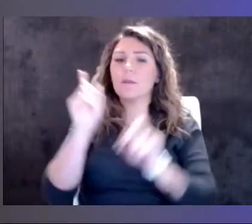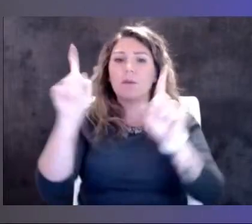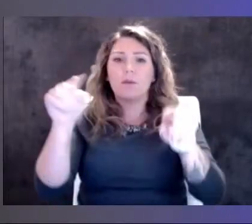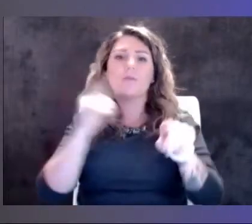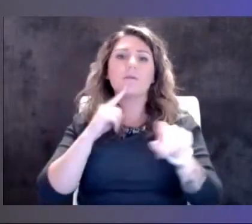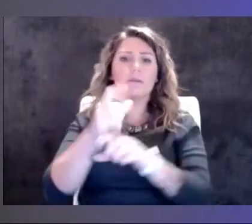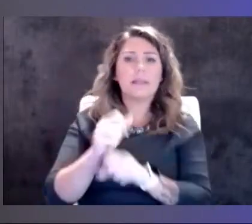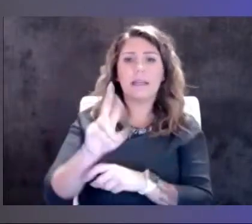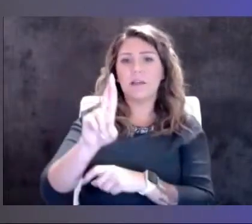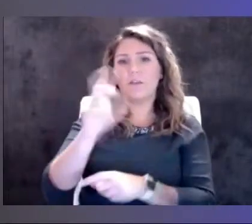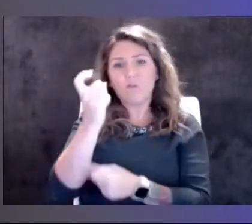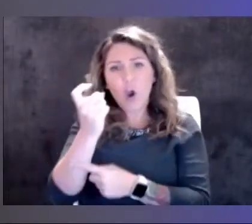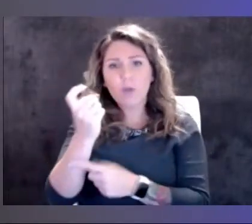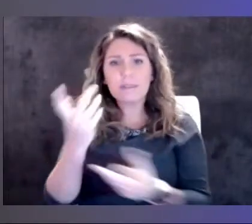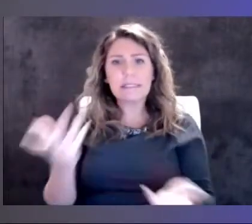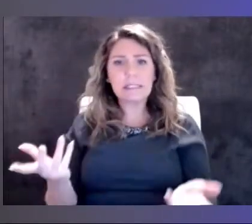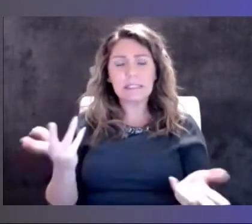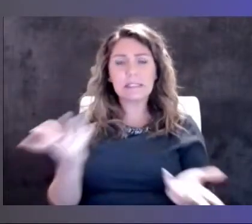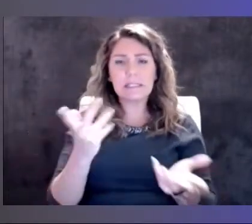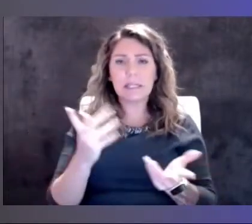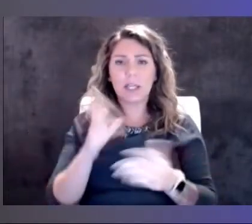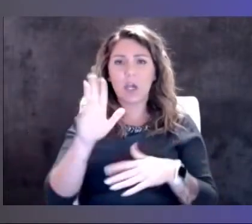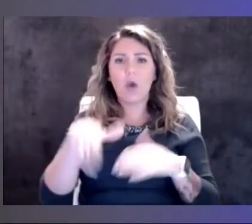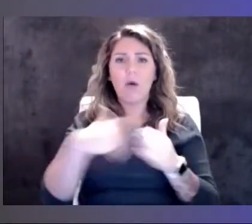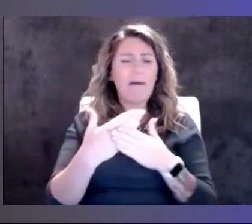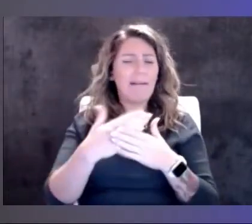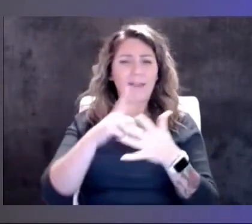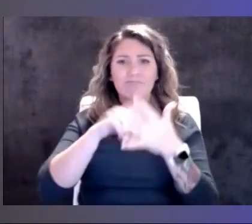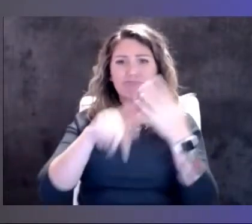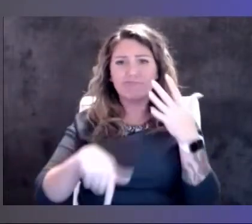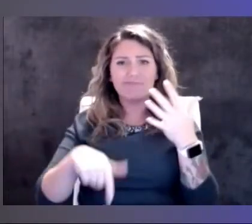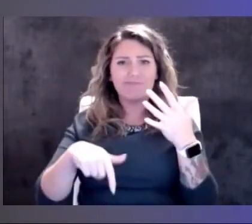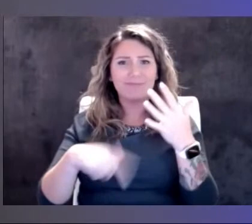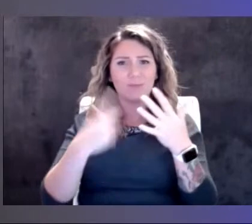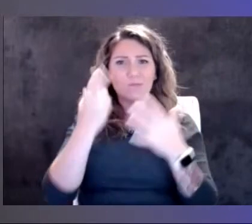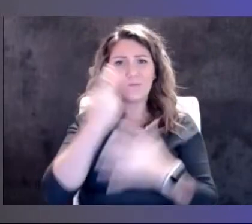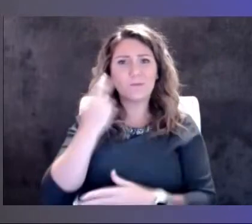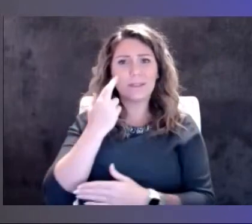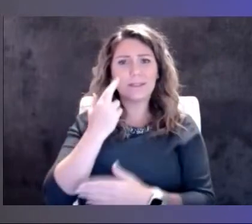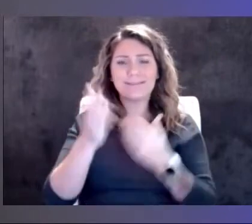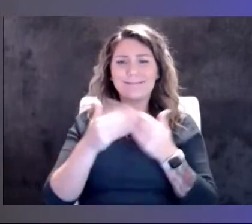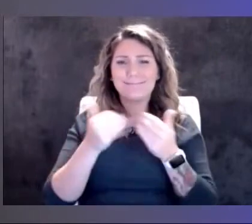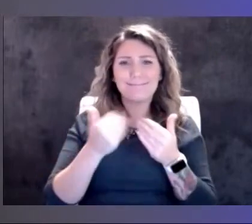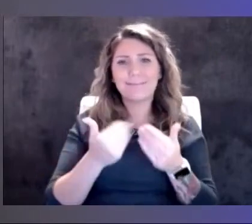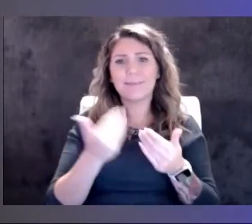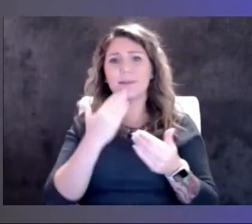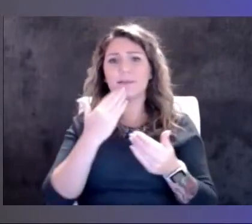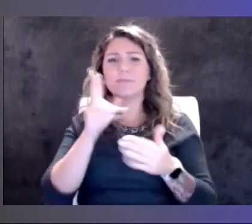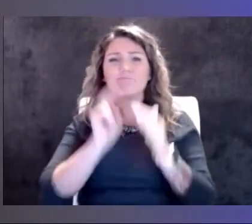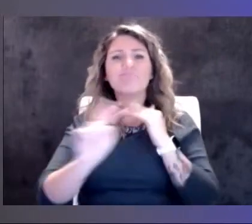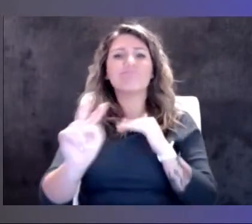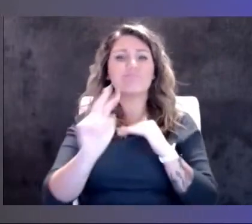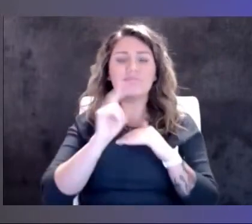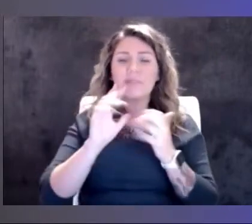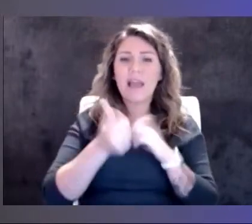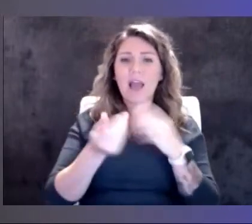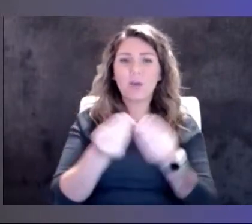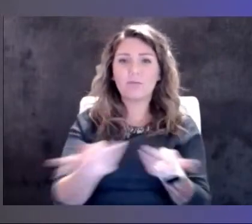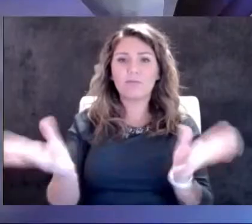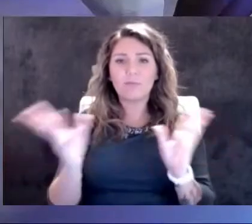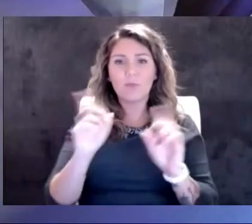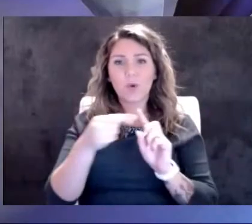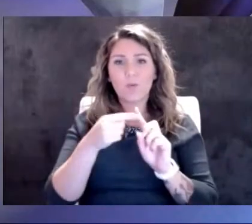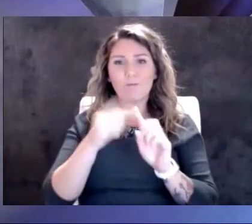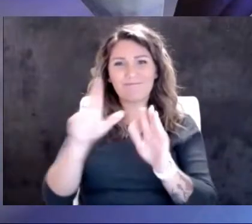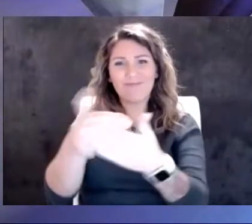pharmacy, all sorts of things. So I think it's really exciting, and I'll look forward to seeing how that will be distributed when we get to that point. Yeah,